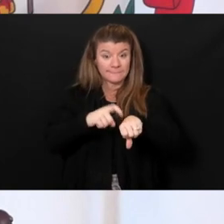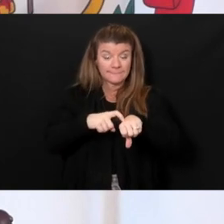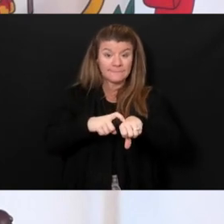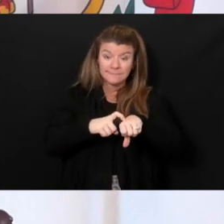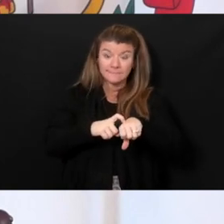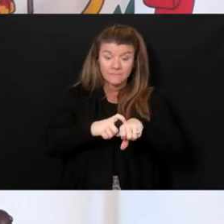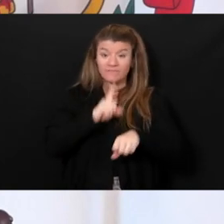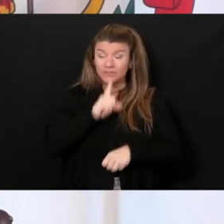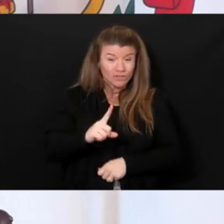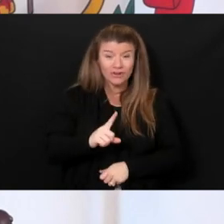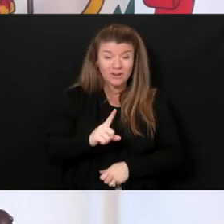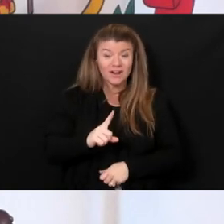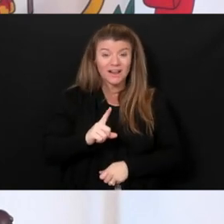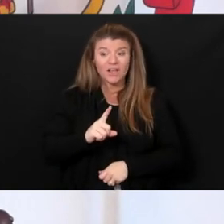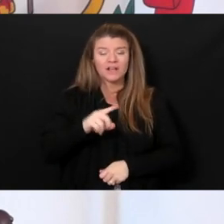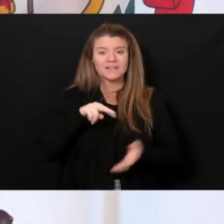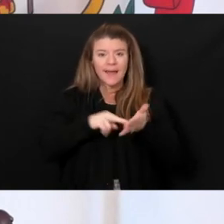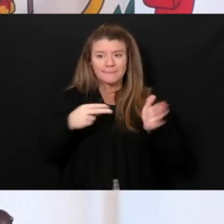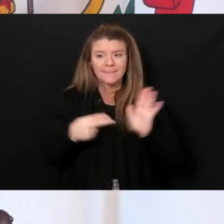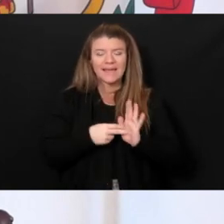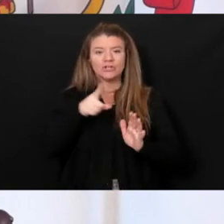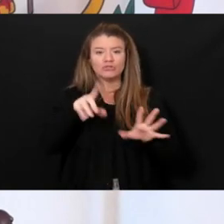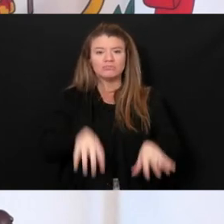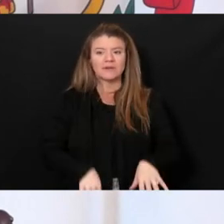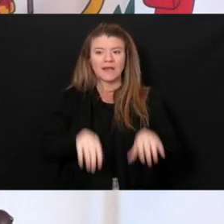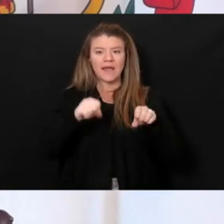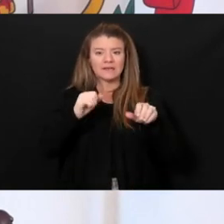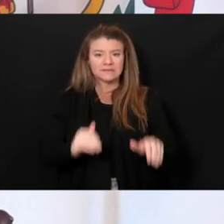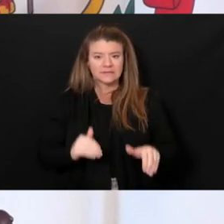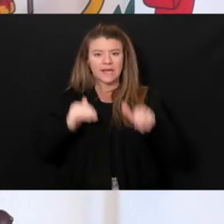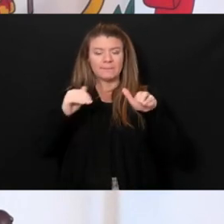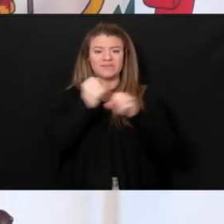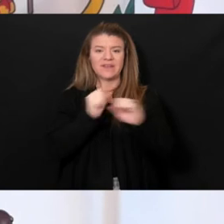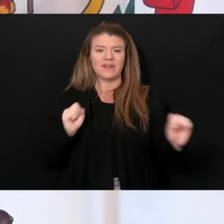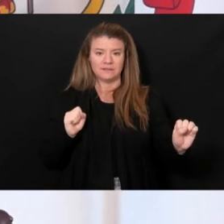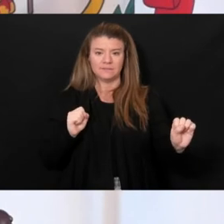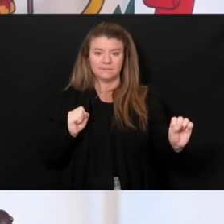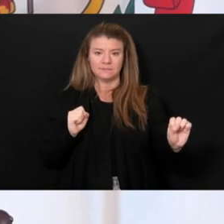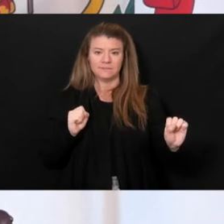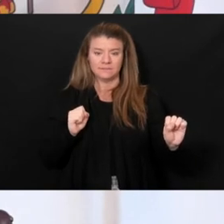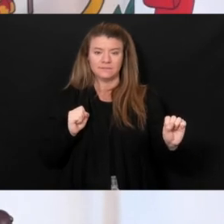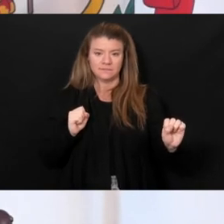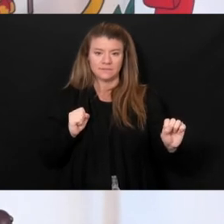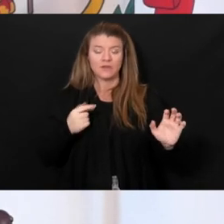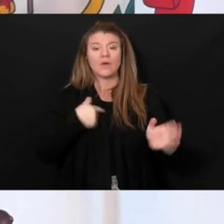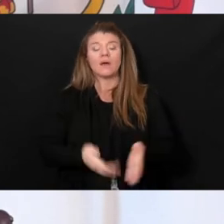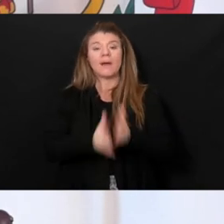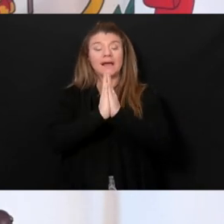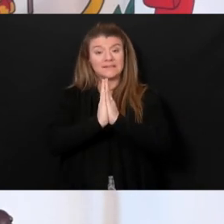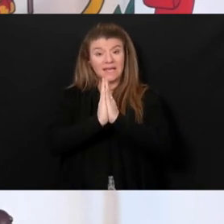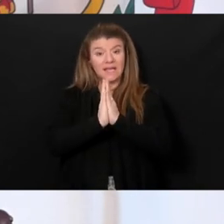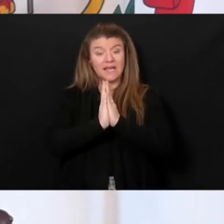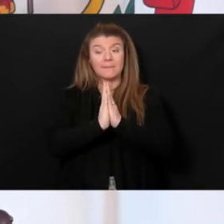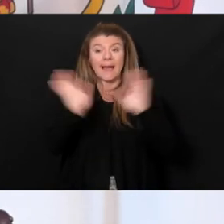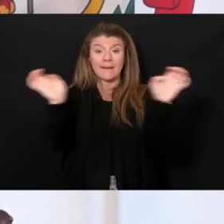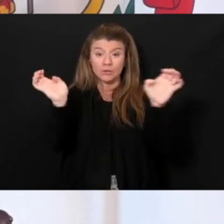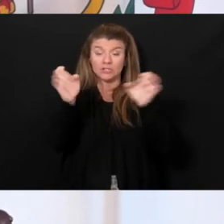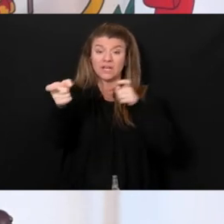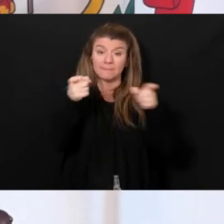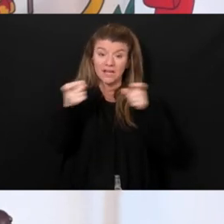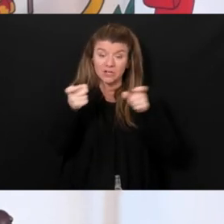absolutely, you've got to take one more level of precaution. And so I'm asking, my emergency